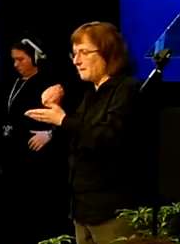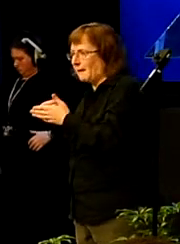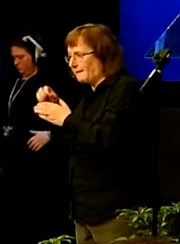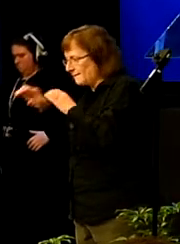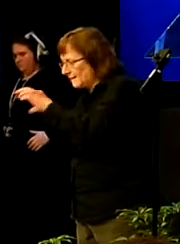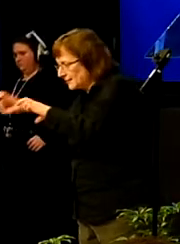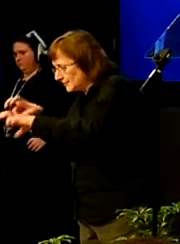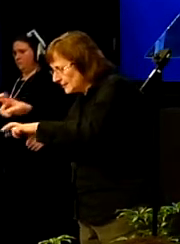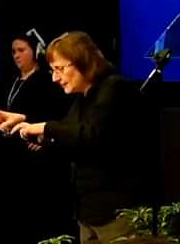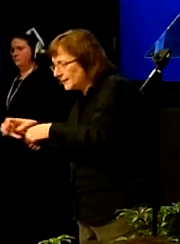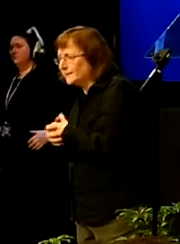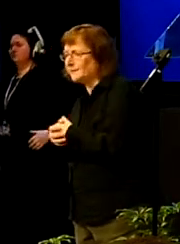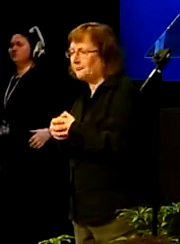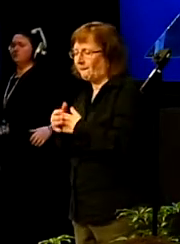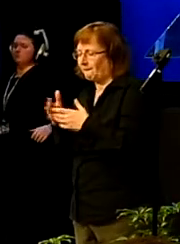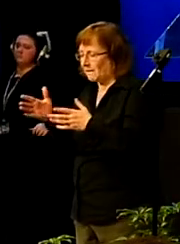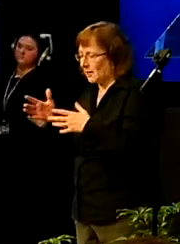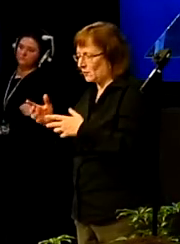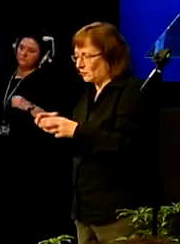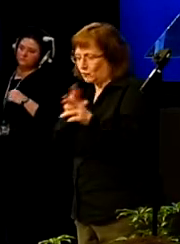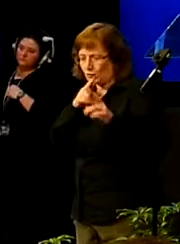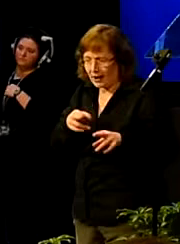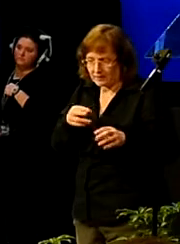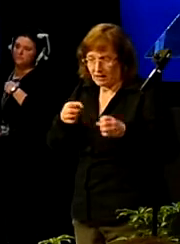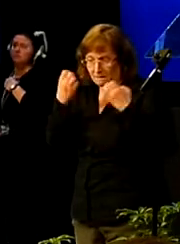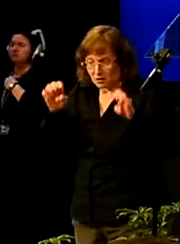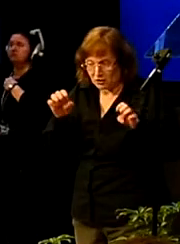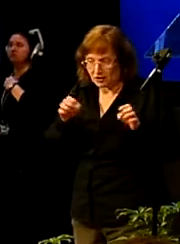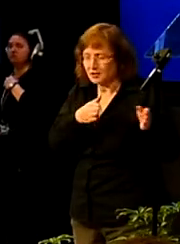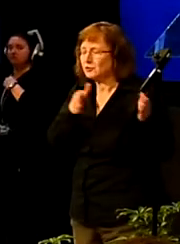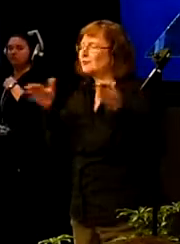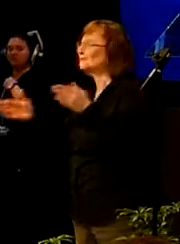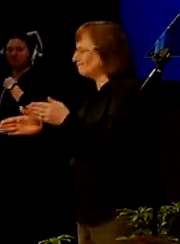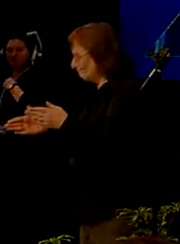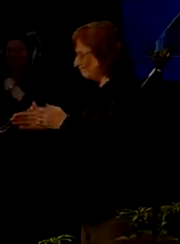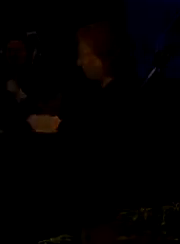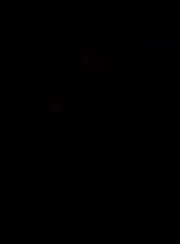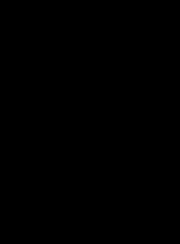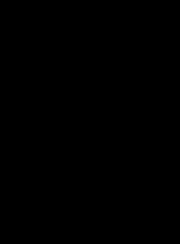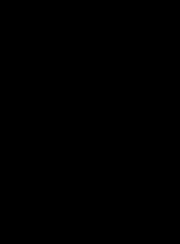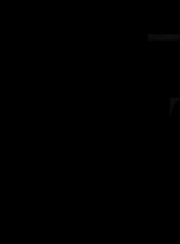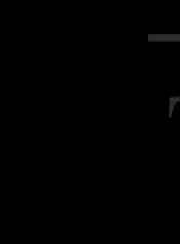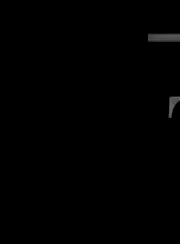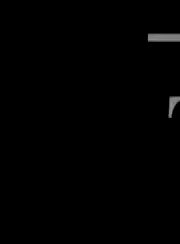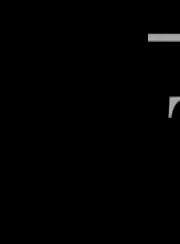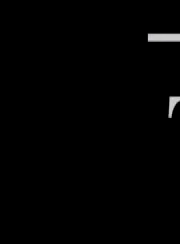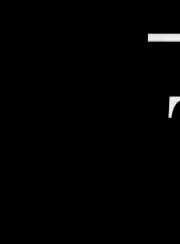to begin shifting from reactive emergency repairs to proactive system improvements.